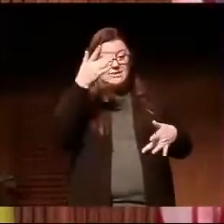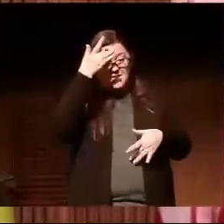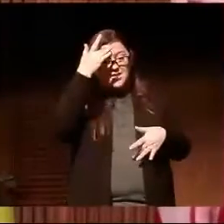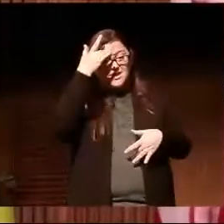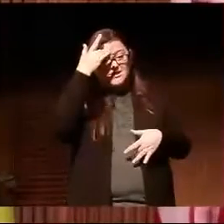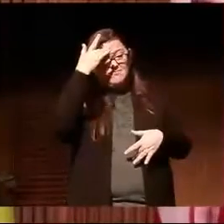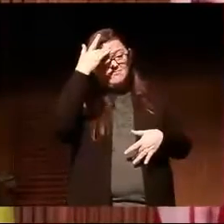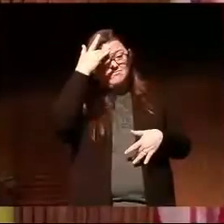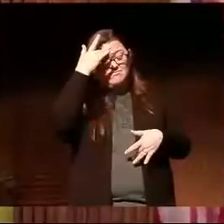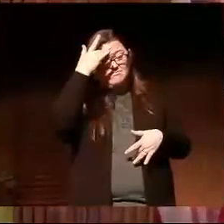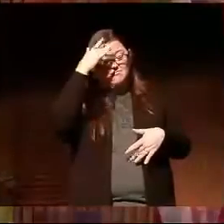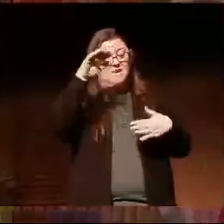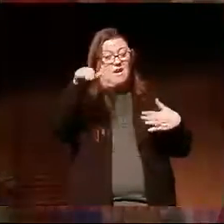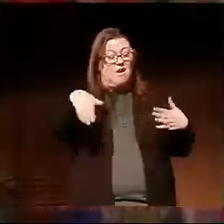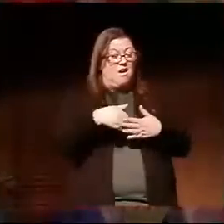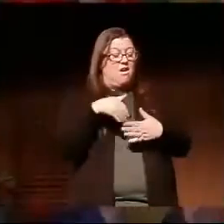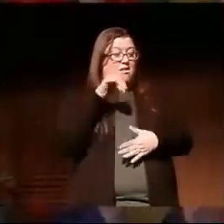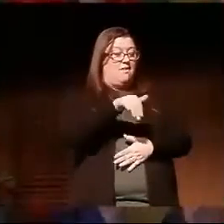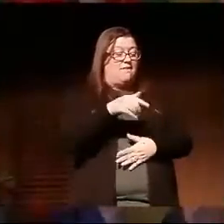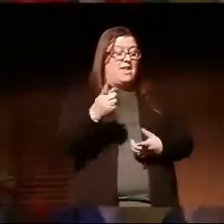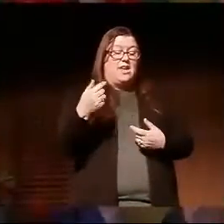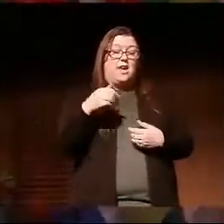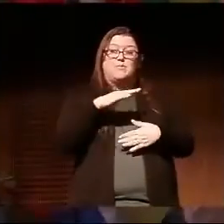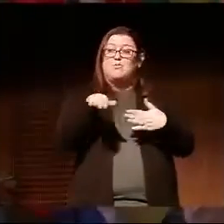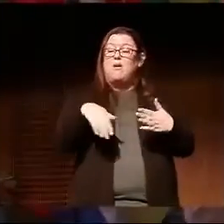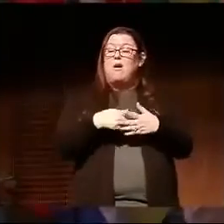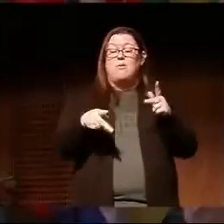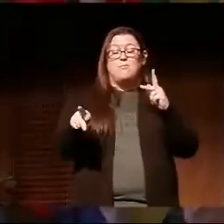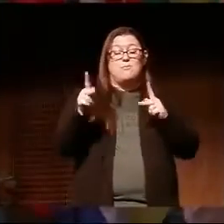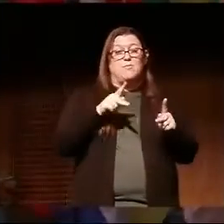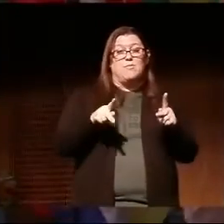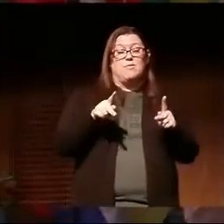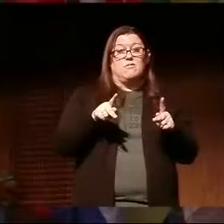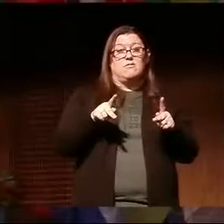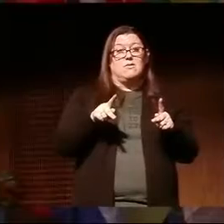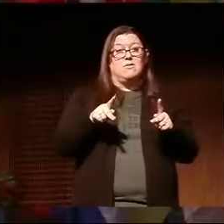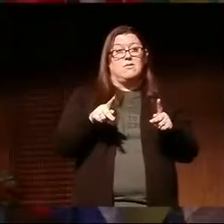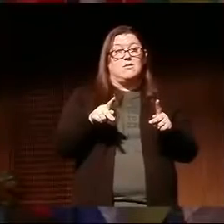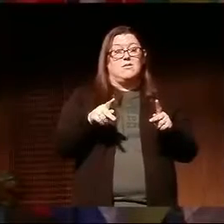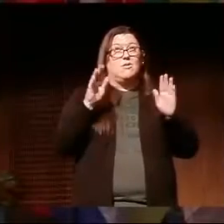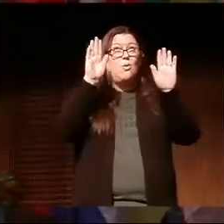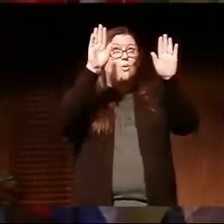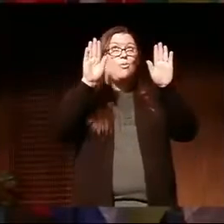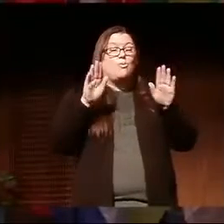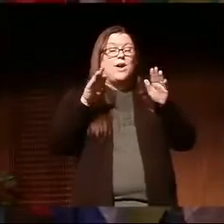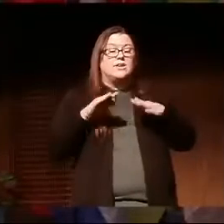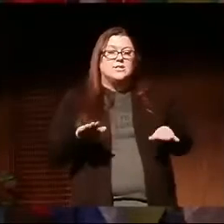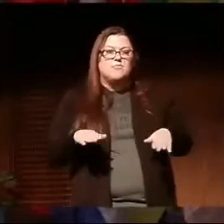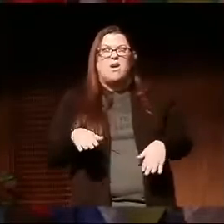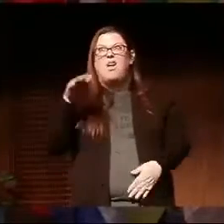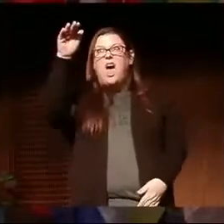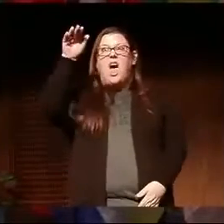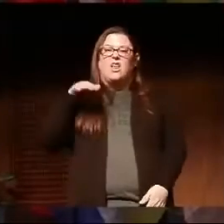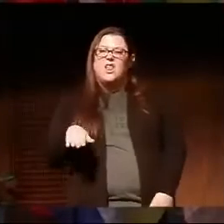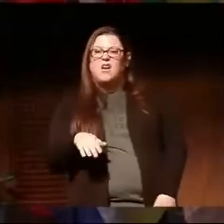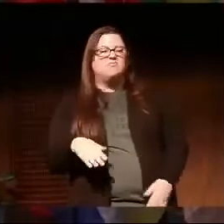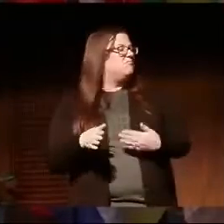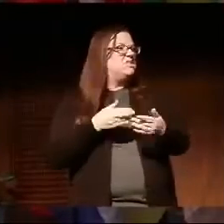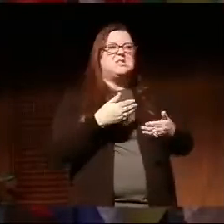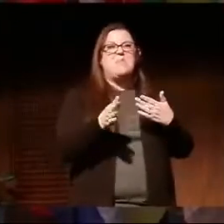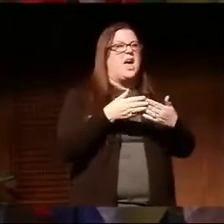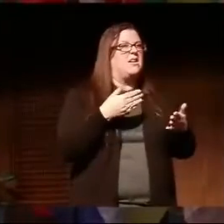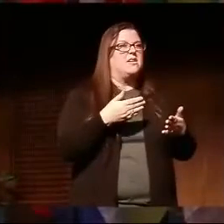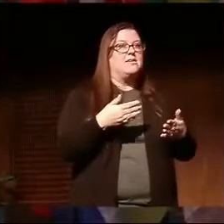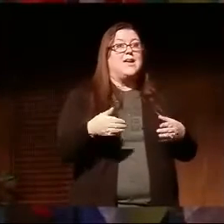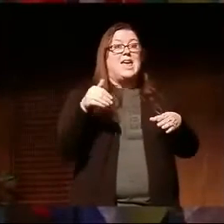all of it came to all people. Great, small, high, low, doesn't matter.